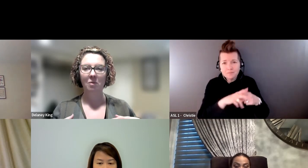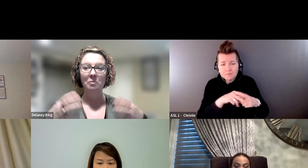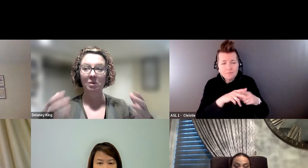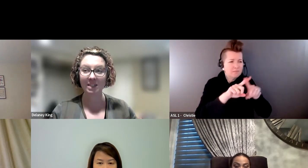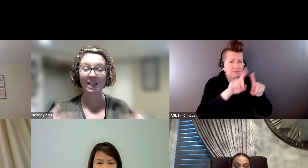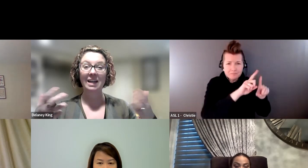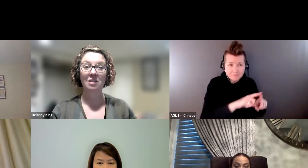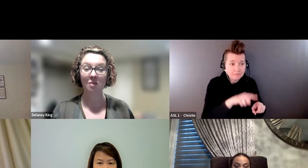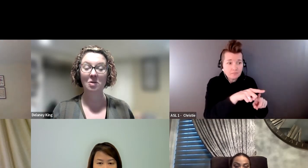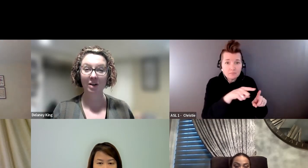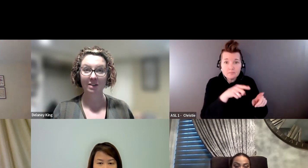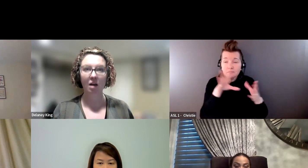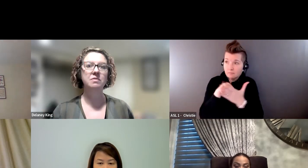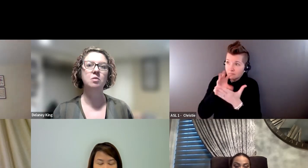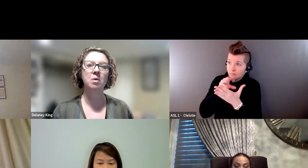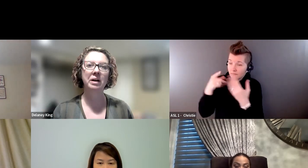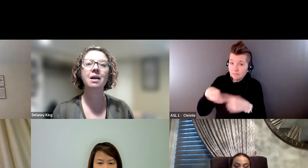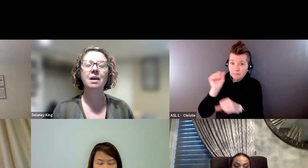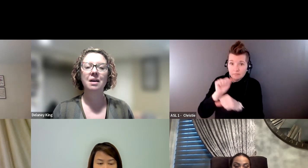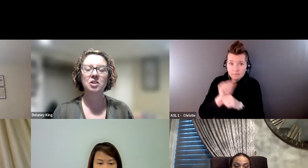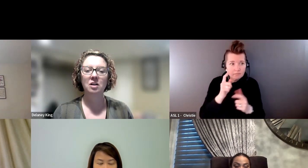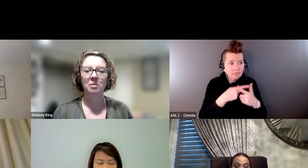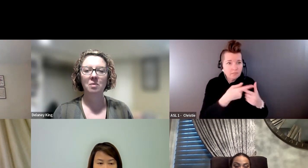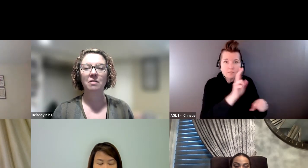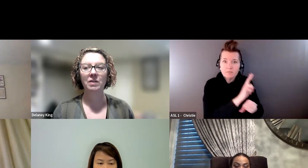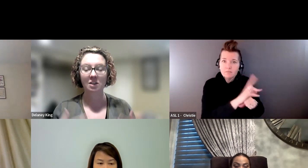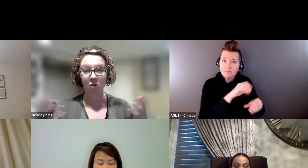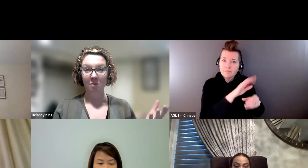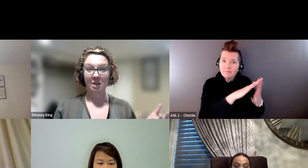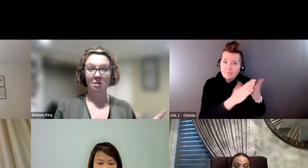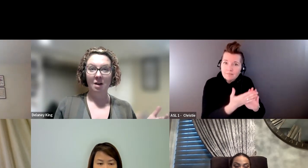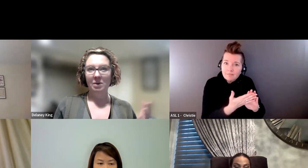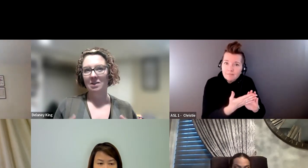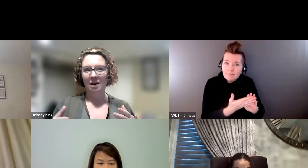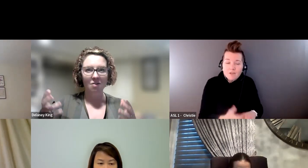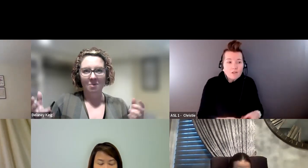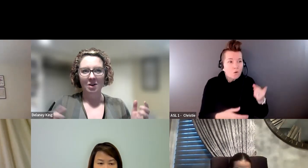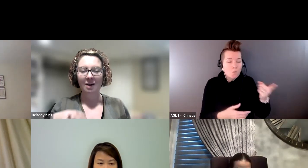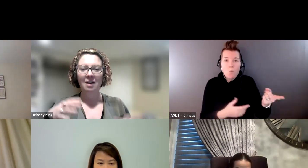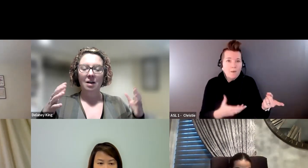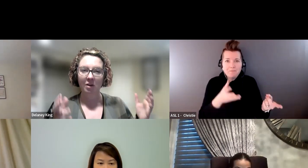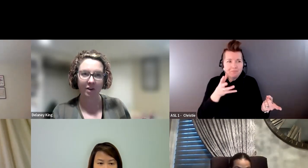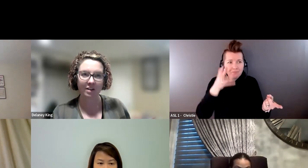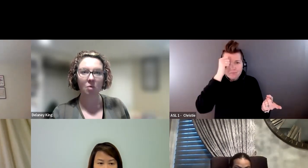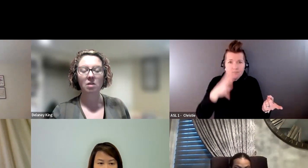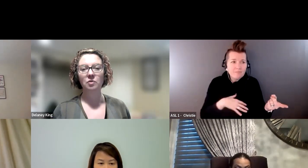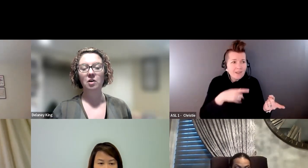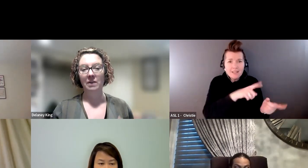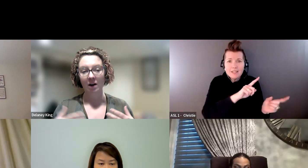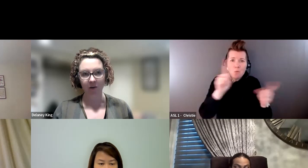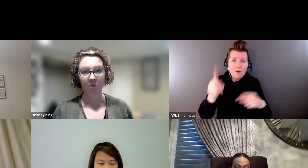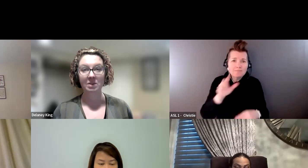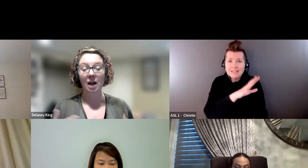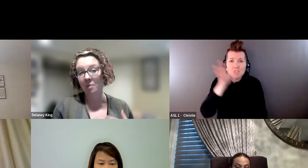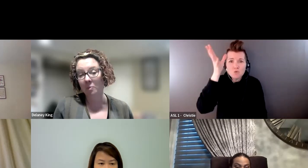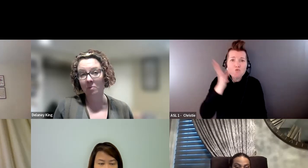and were implementing it in the community itself. So one gentleman went and fixed his Kokum's house up. He's like, oh, I'm gonna fix the walls for her. And